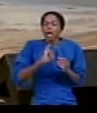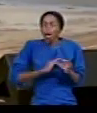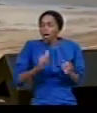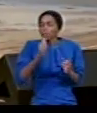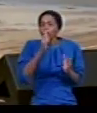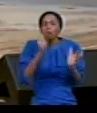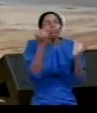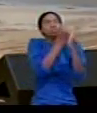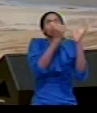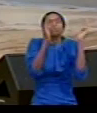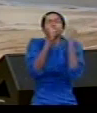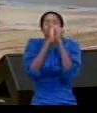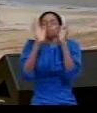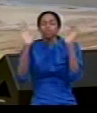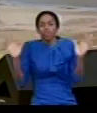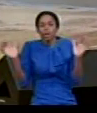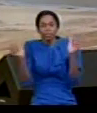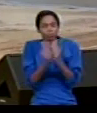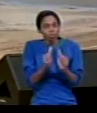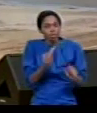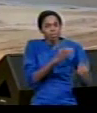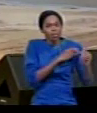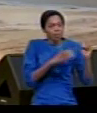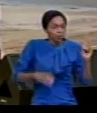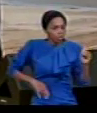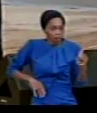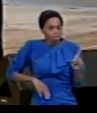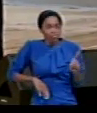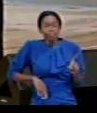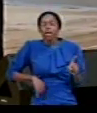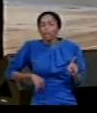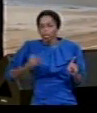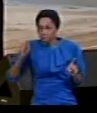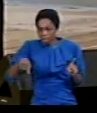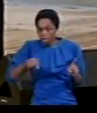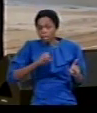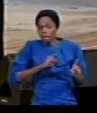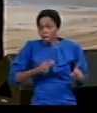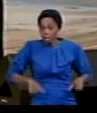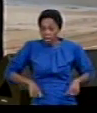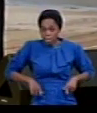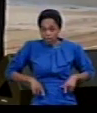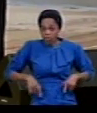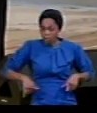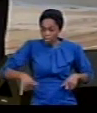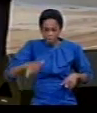crucified with Christ. Nevertheless, I live, yet not I.